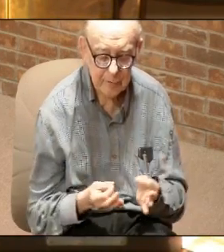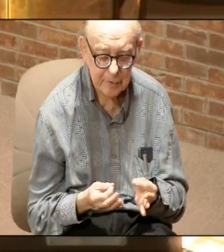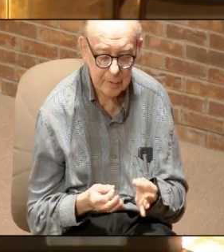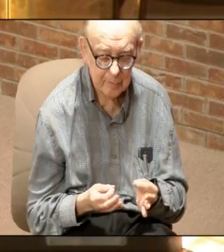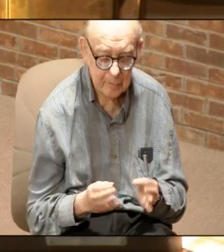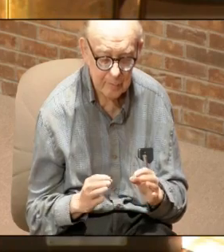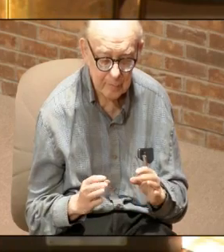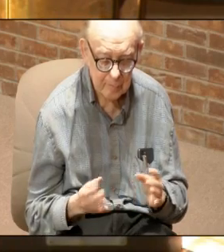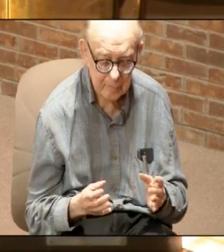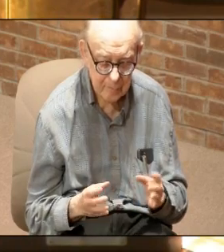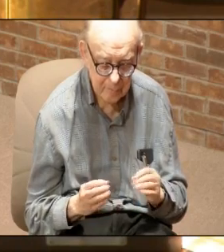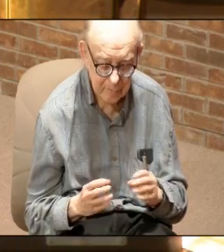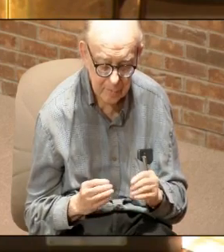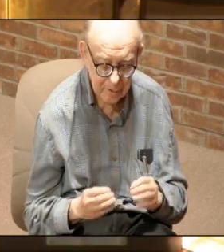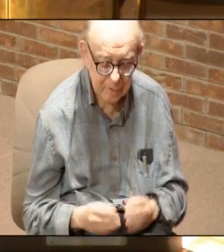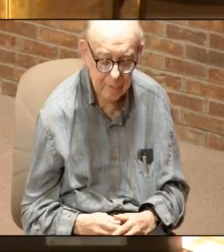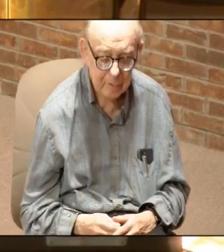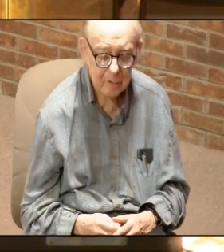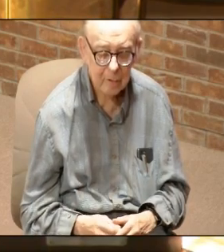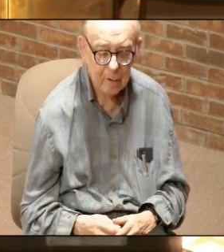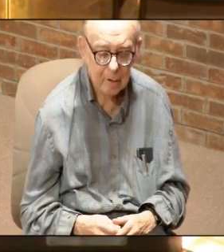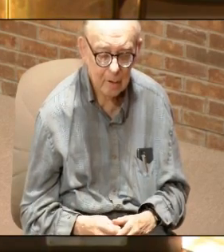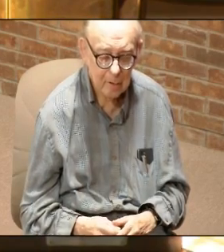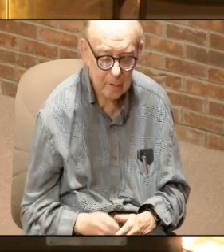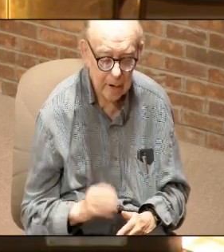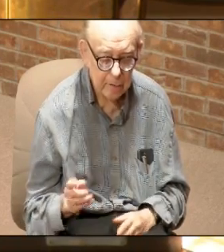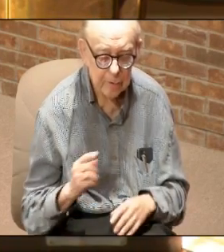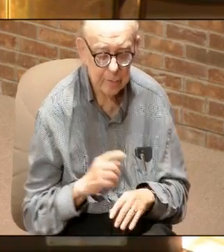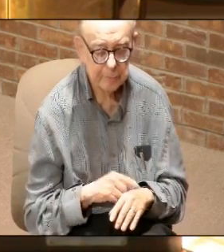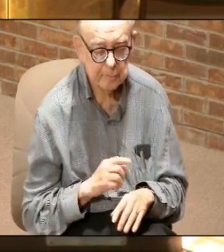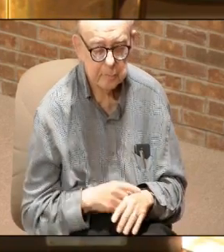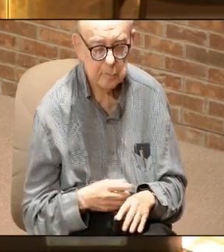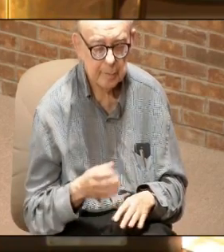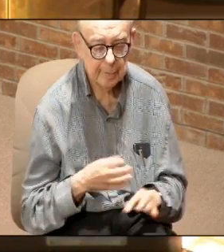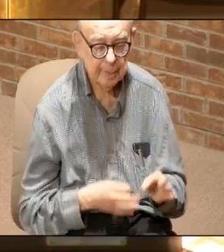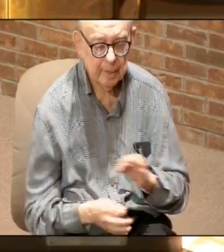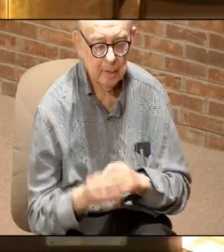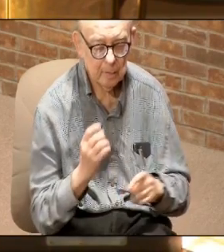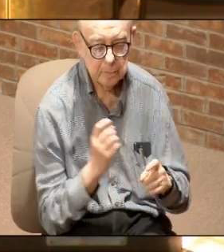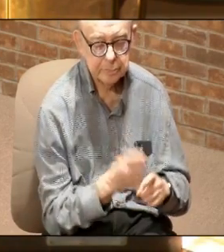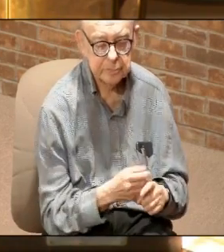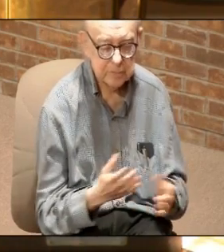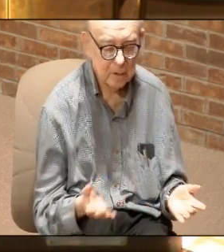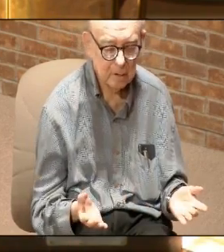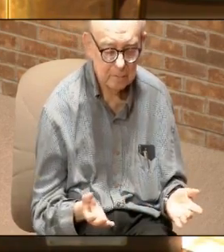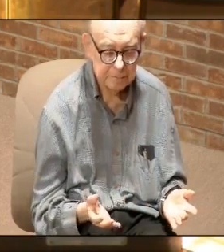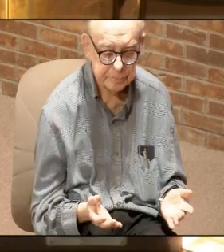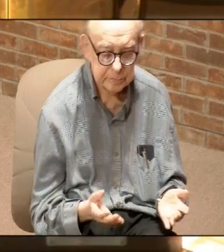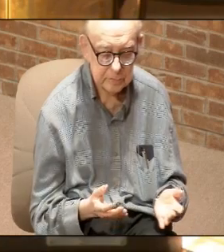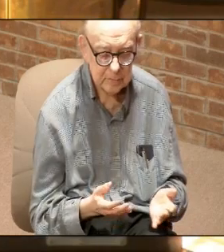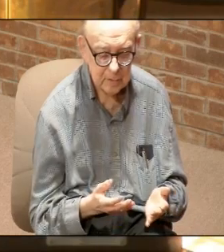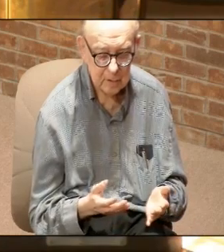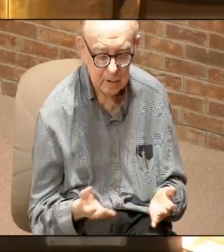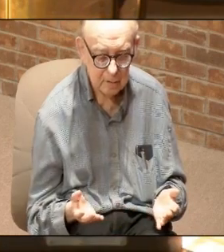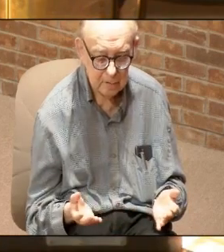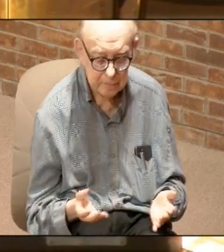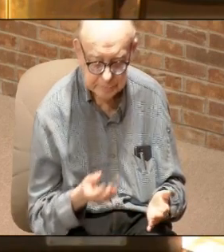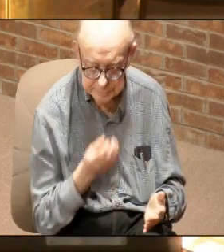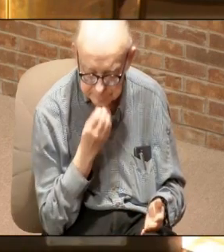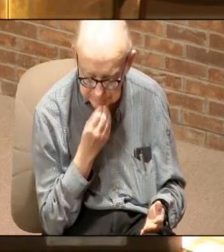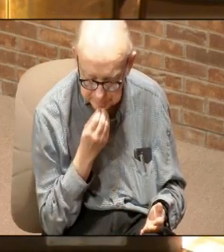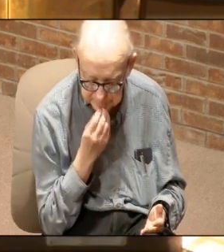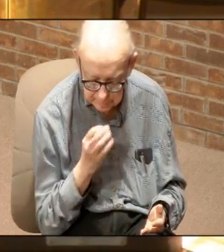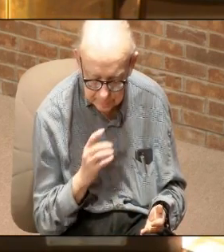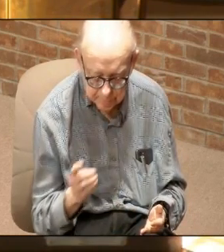thing, a family get together at Christmas time of exchanging gifts and everything. There was food that